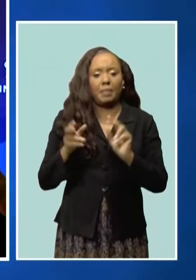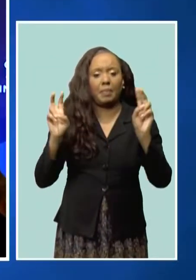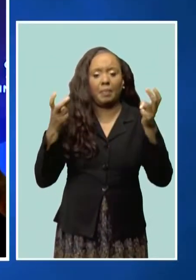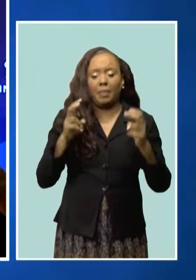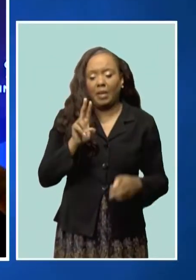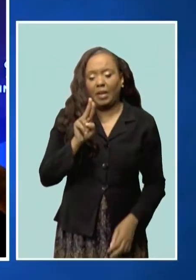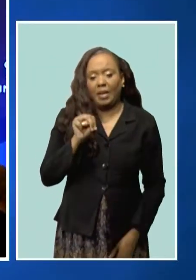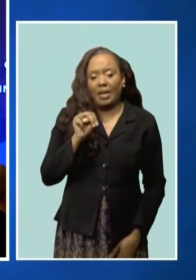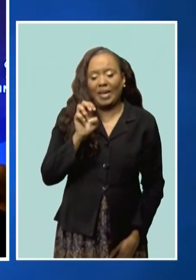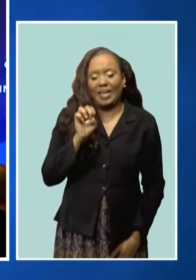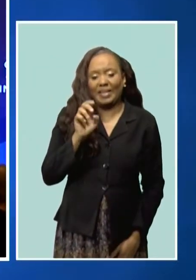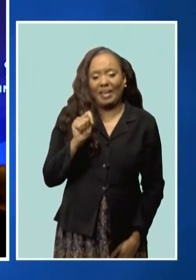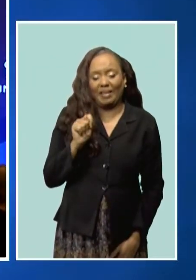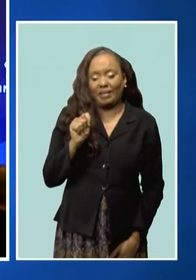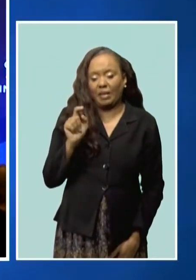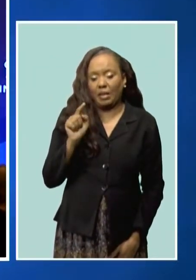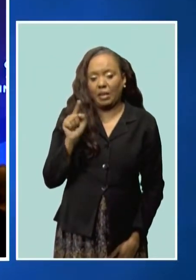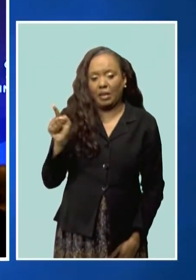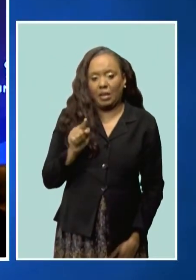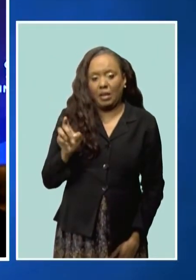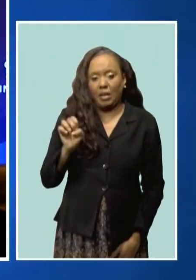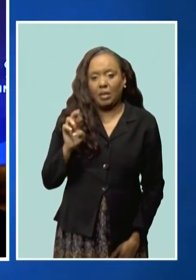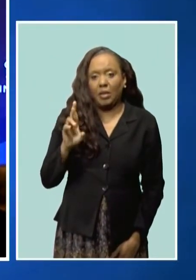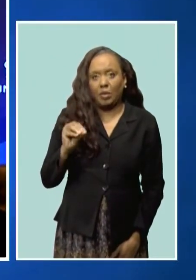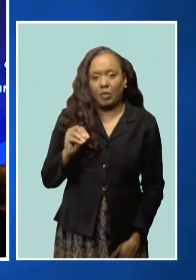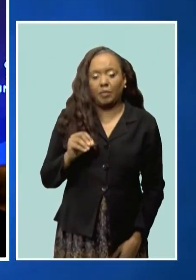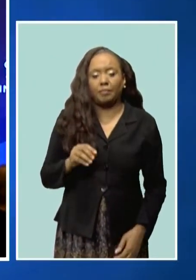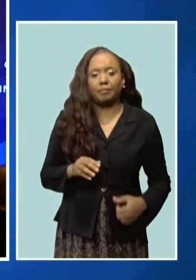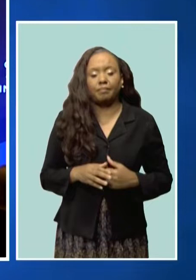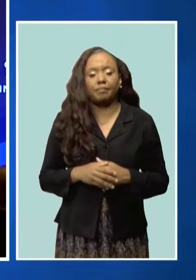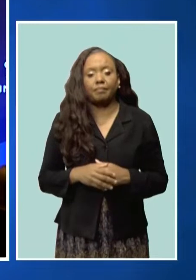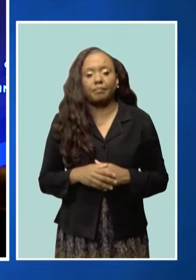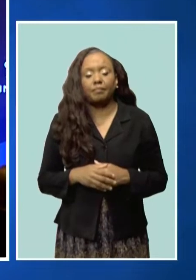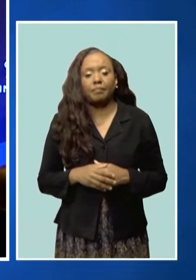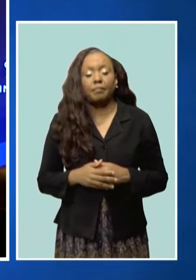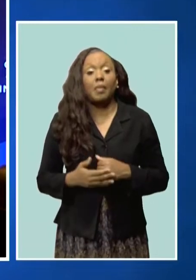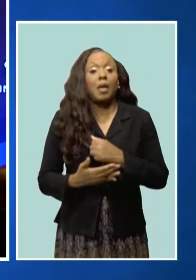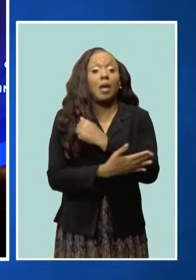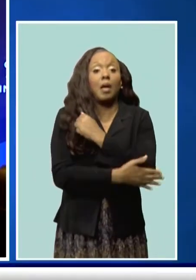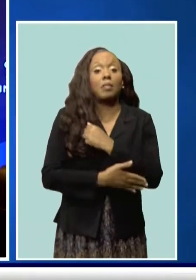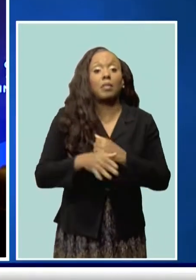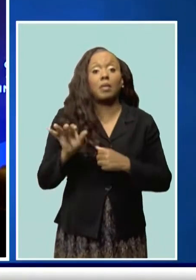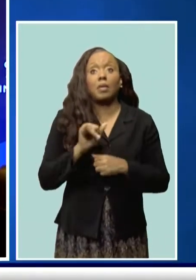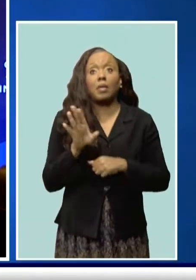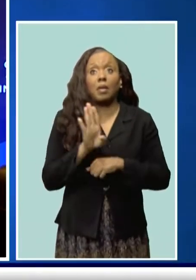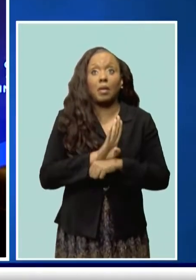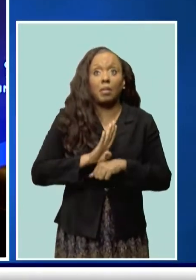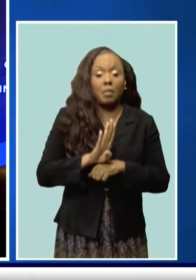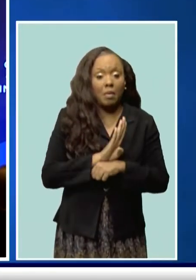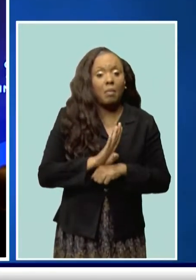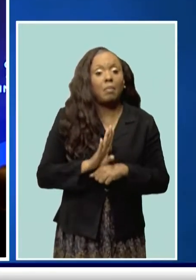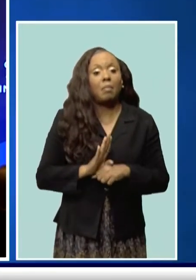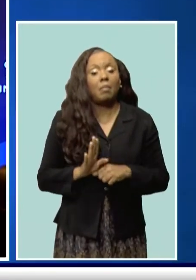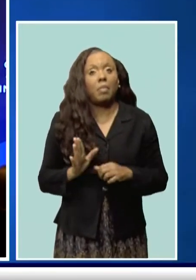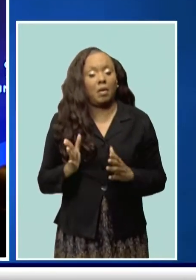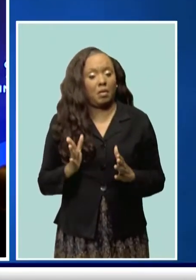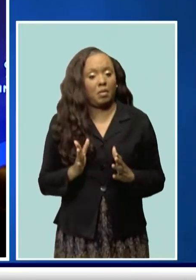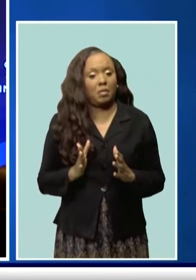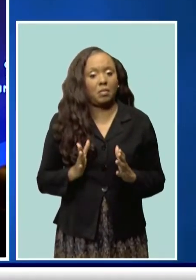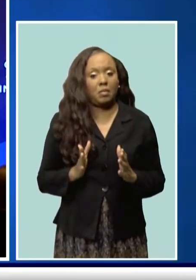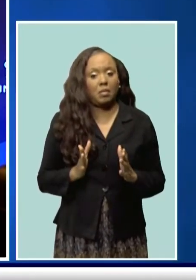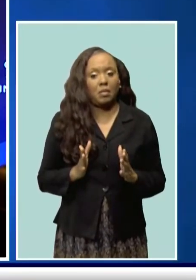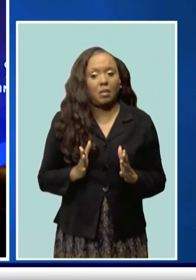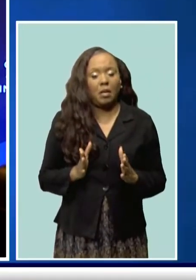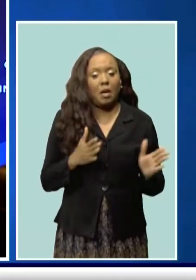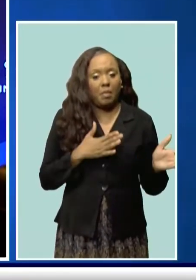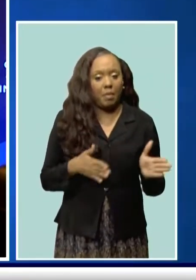Countries like mine that do have gas potential and oil, and I'm prepared to put oil one side, but unless somebody pays us for the